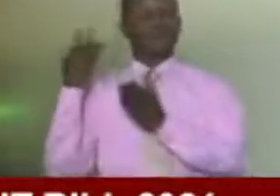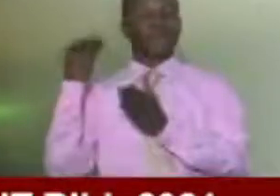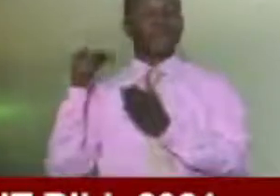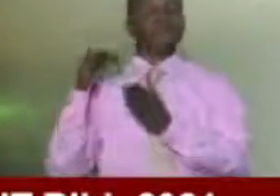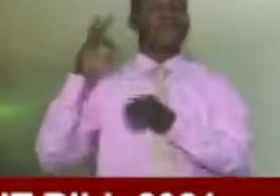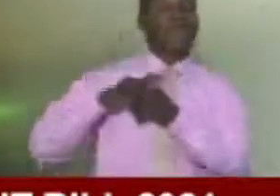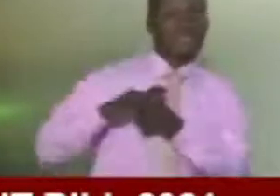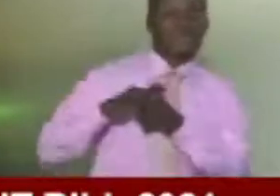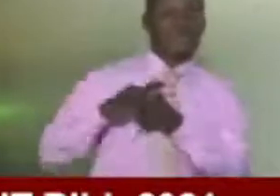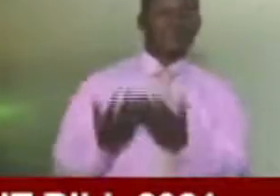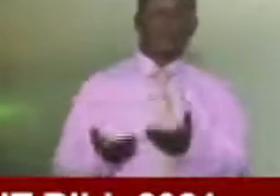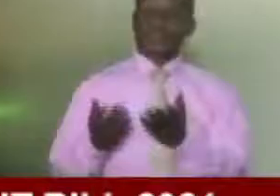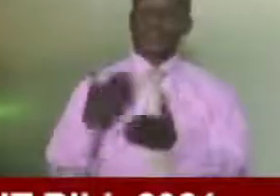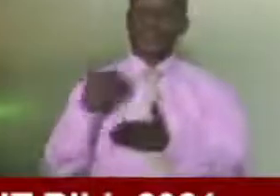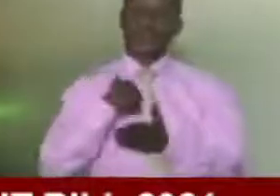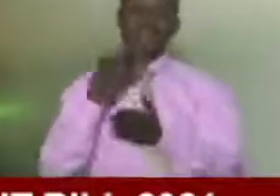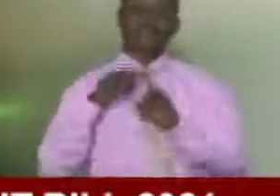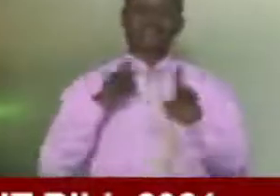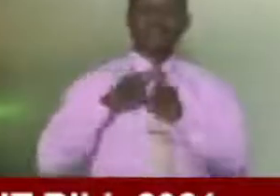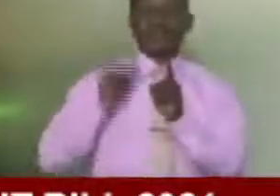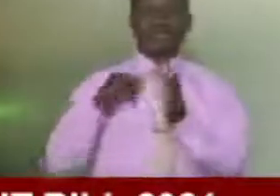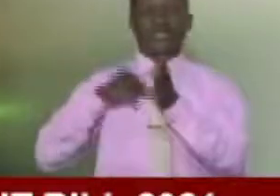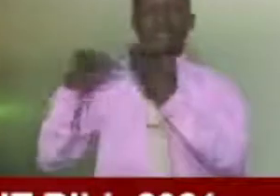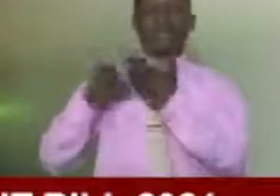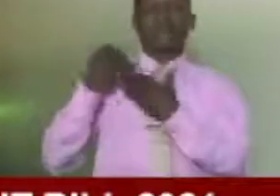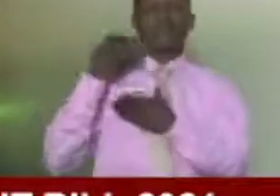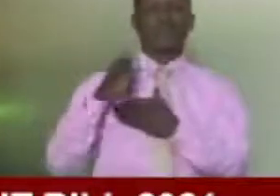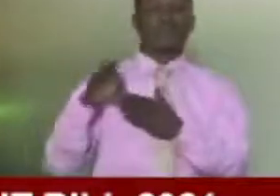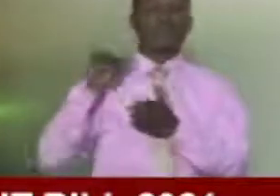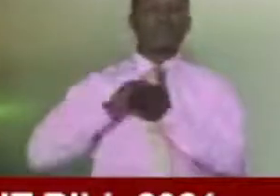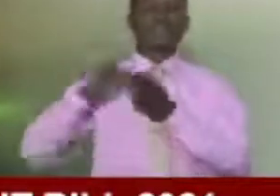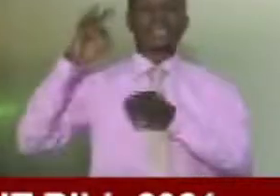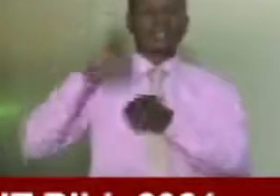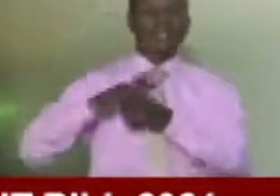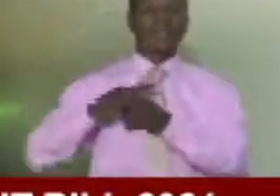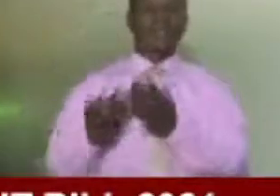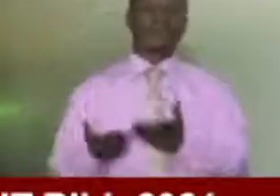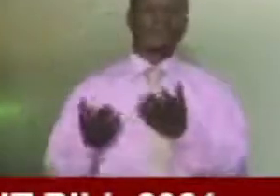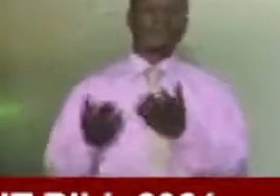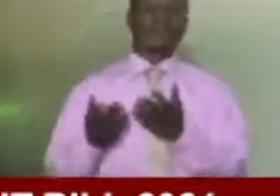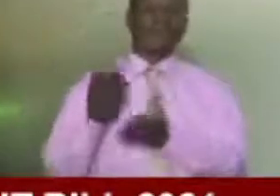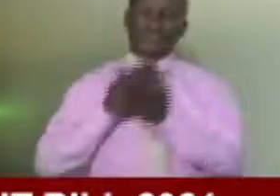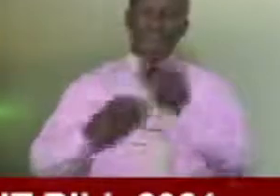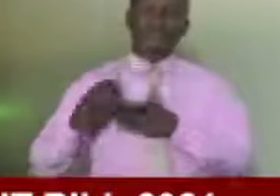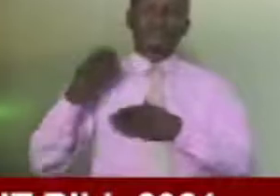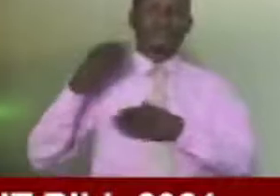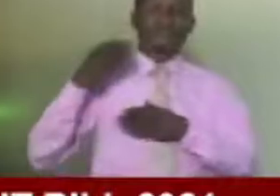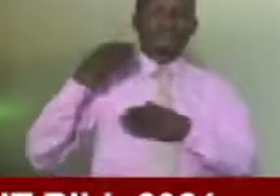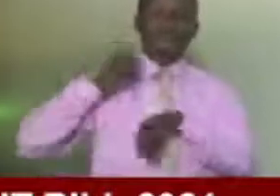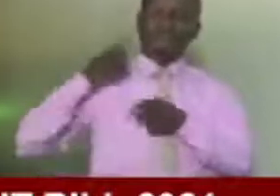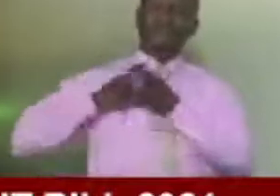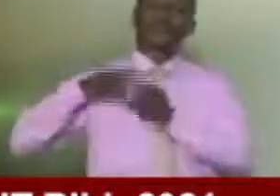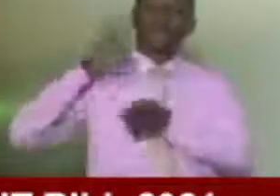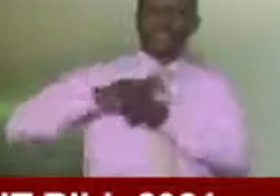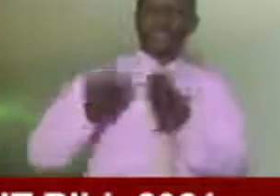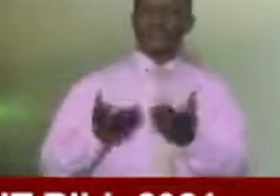released barely by January of the year of the elections, barely weeks to the elections. Now, how would we expect